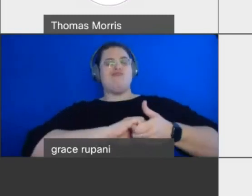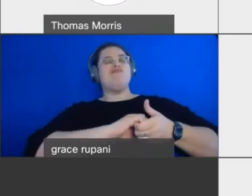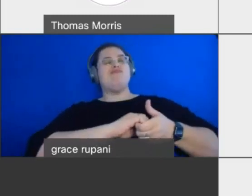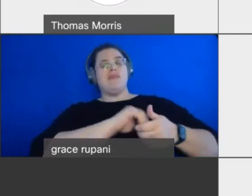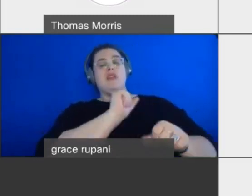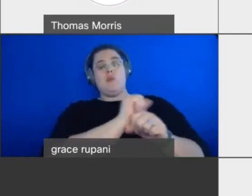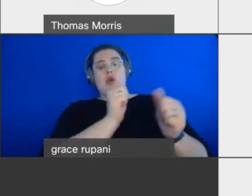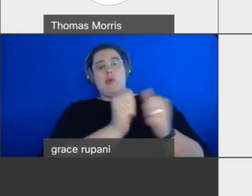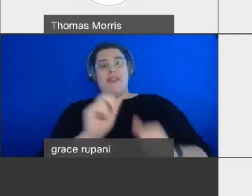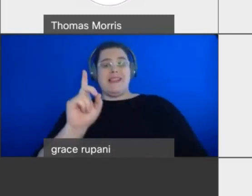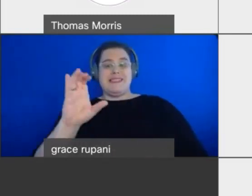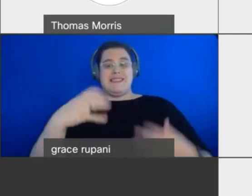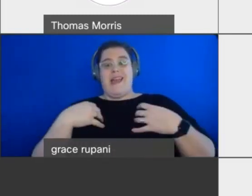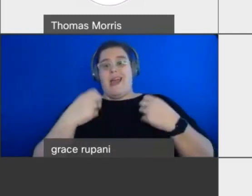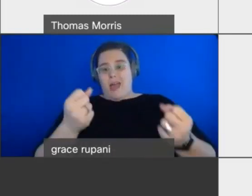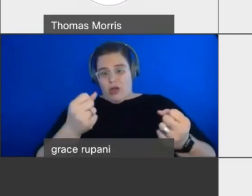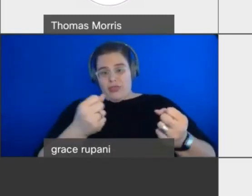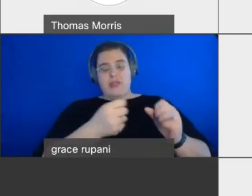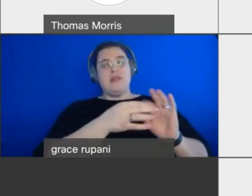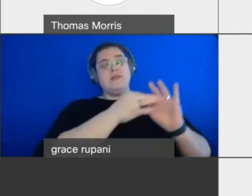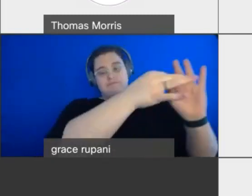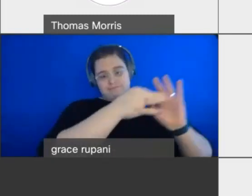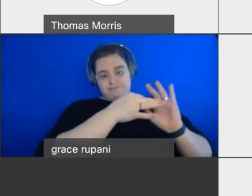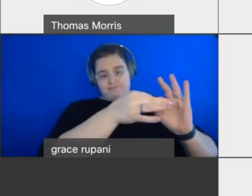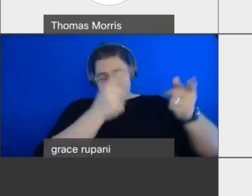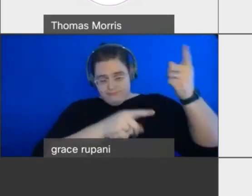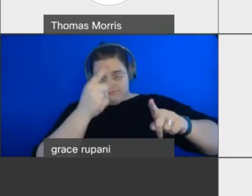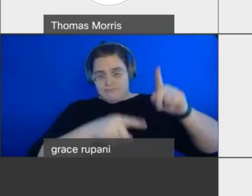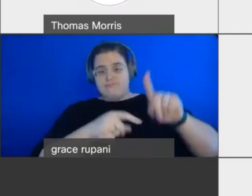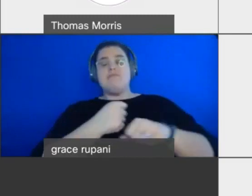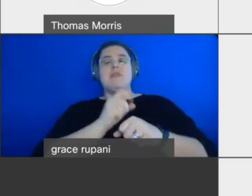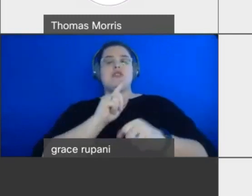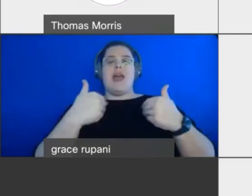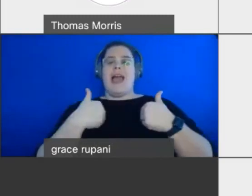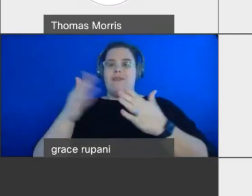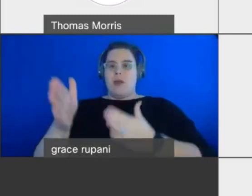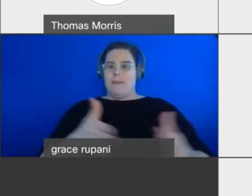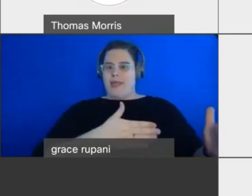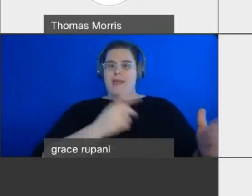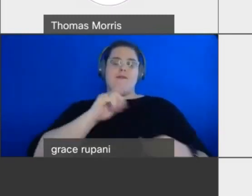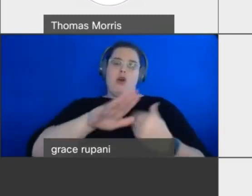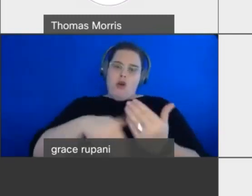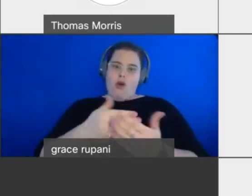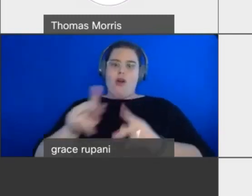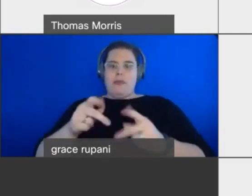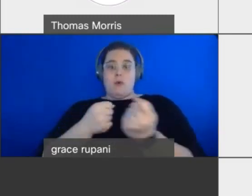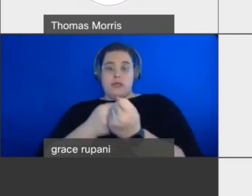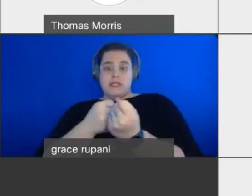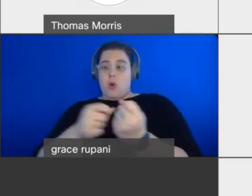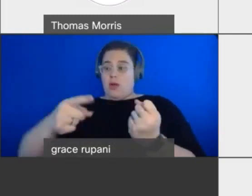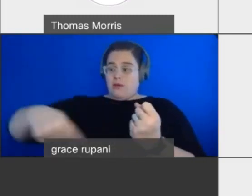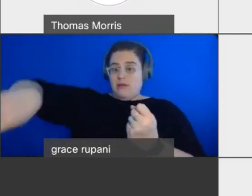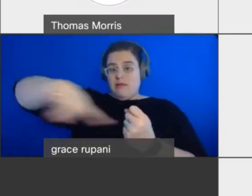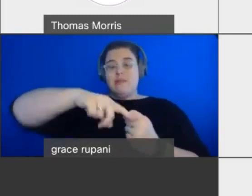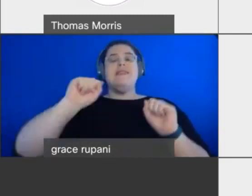coordinate to ensure that there is a path for all the folks who we support to be able to get a